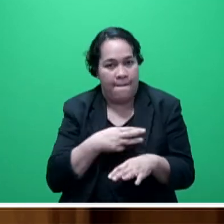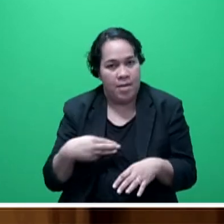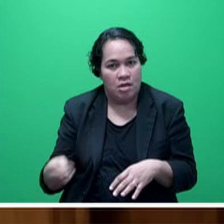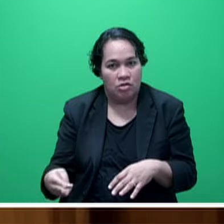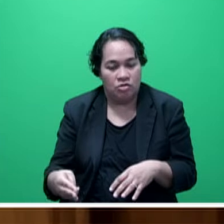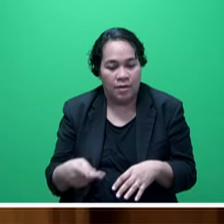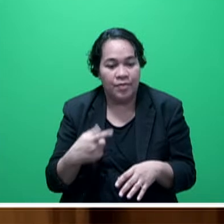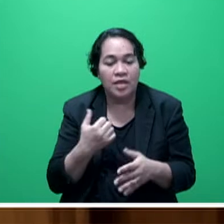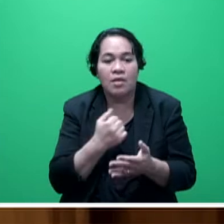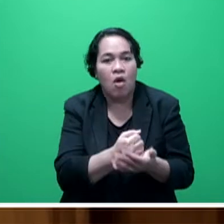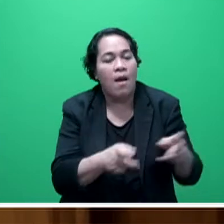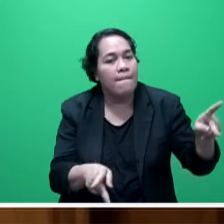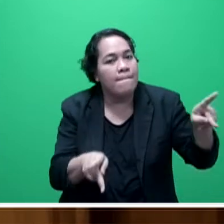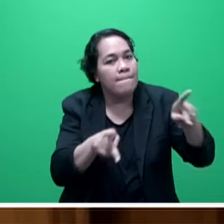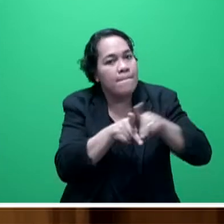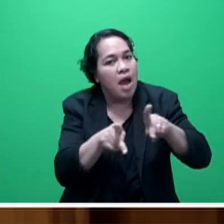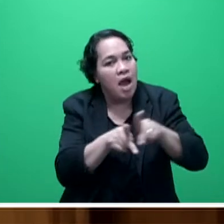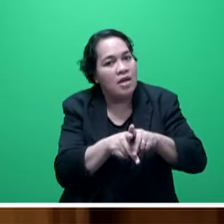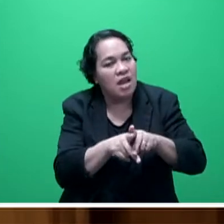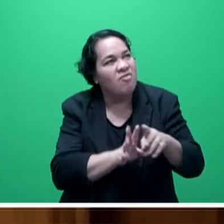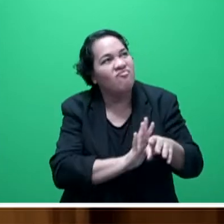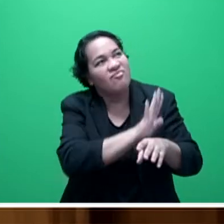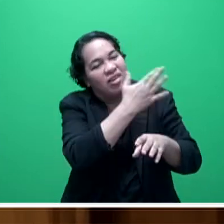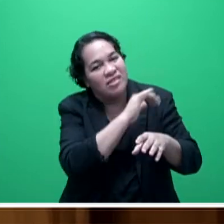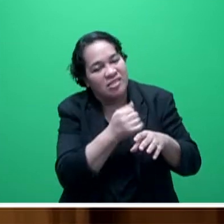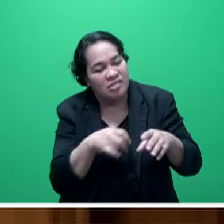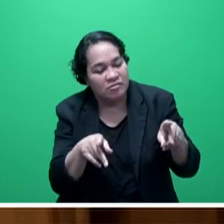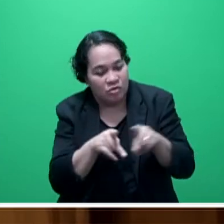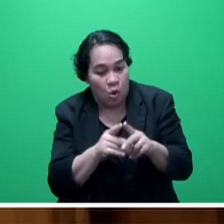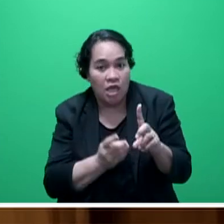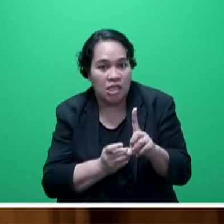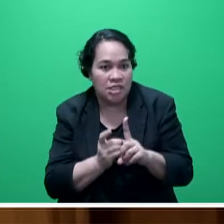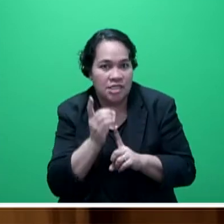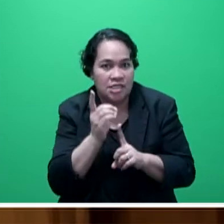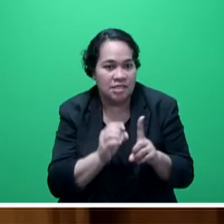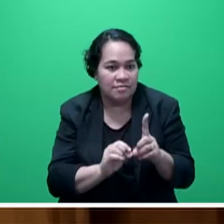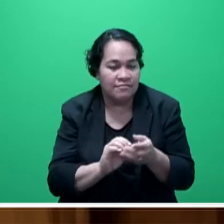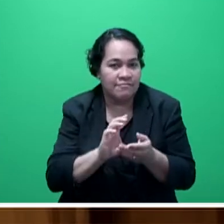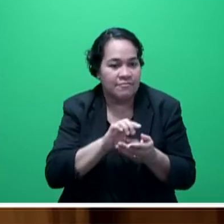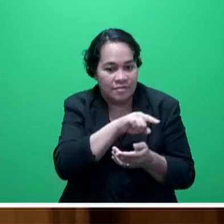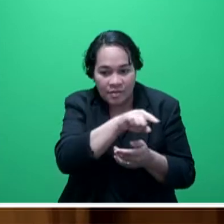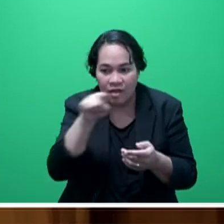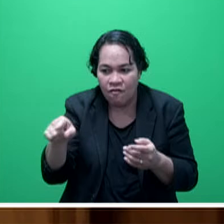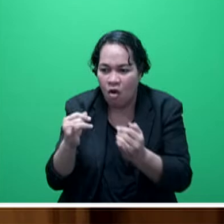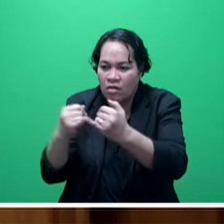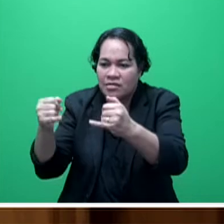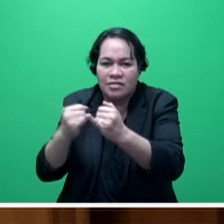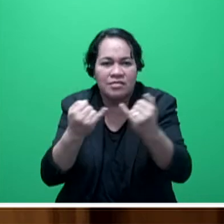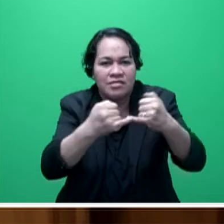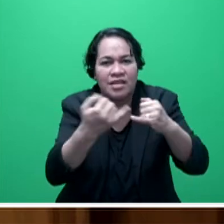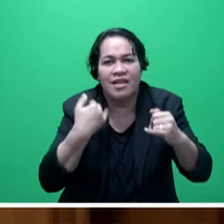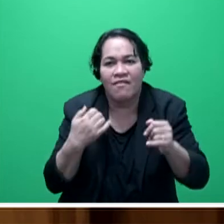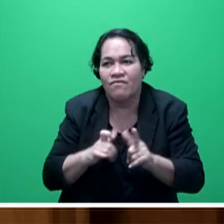support of our bilateral partners, which has increased economic efficiency for rural isolated maritime